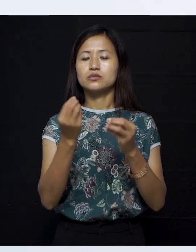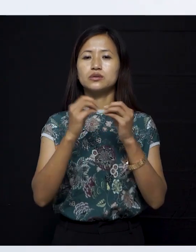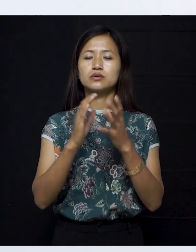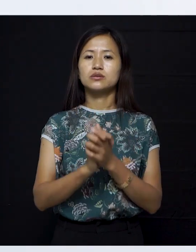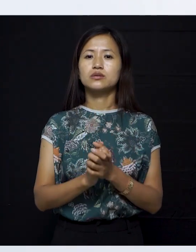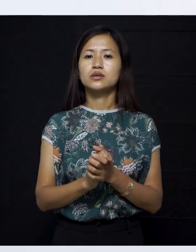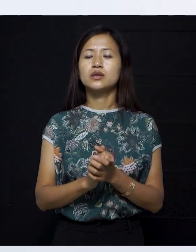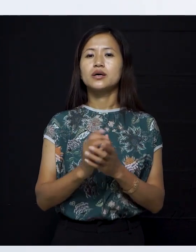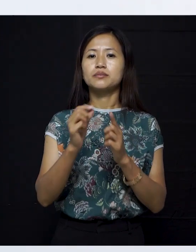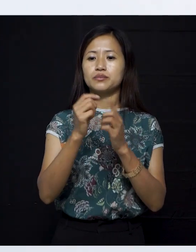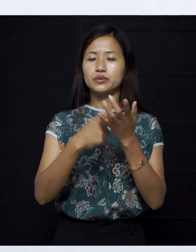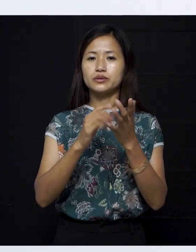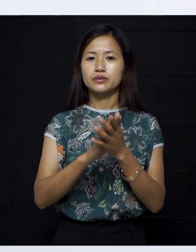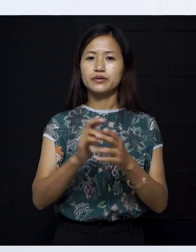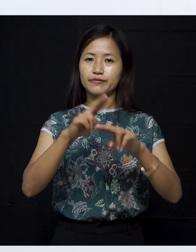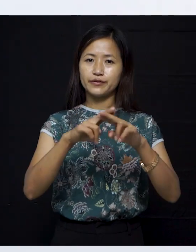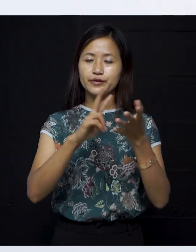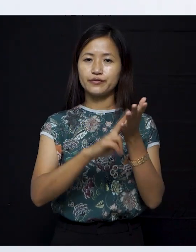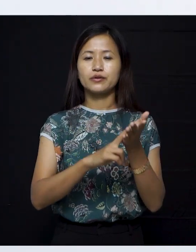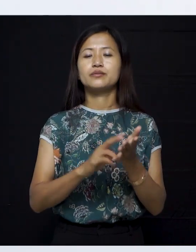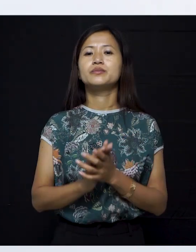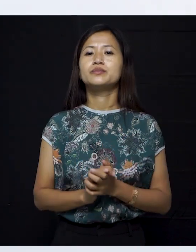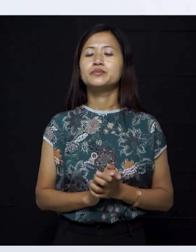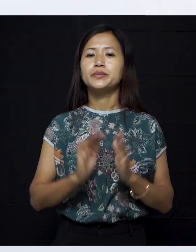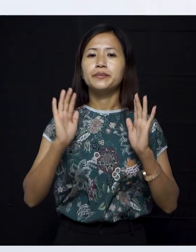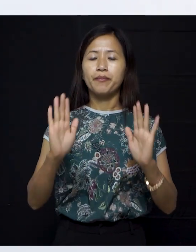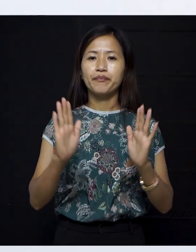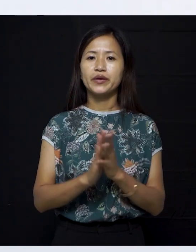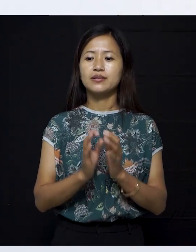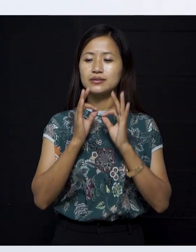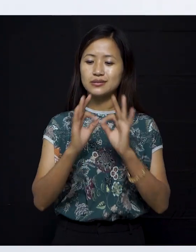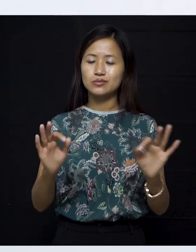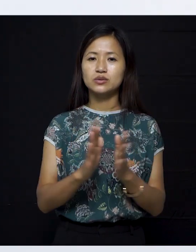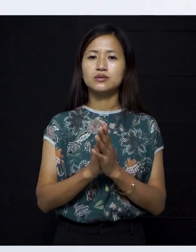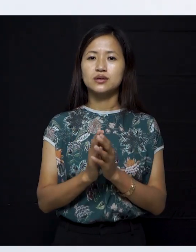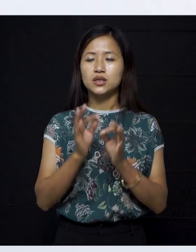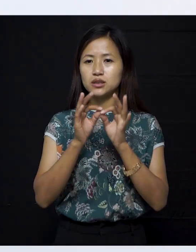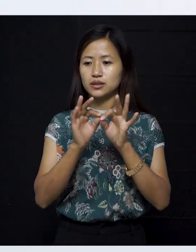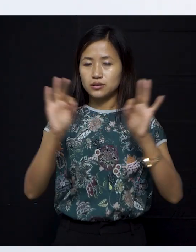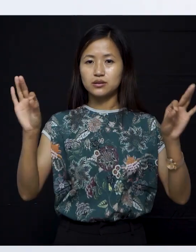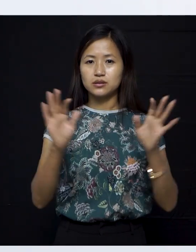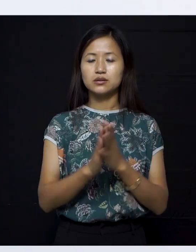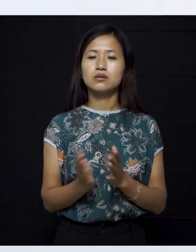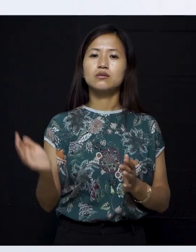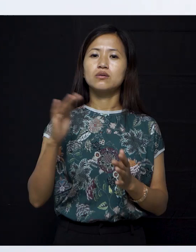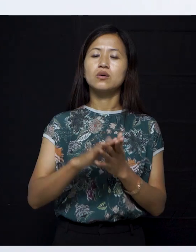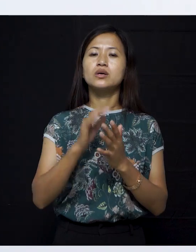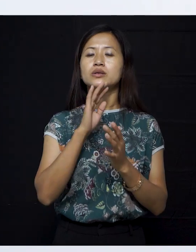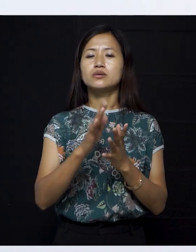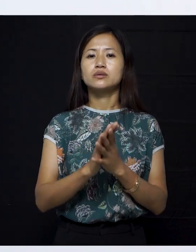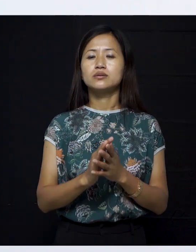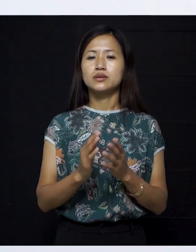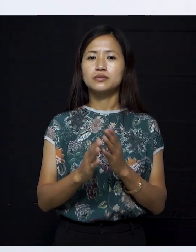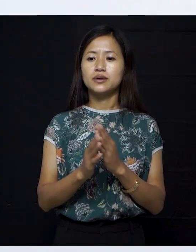which has a predicate, and also a finite verb. Main clauses are just simple sentences. They can be even called principal clause